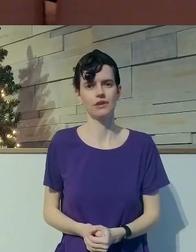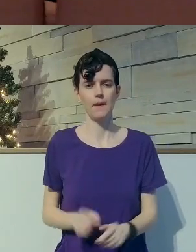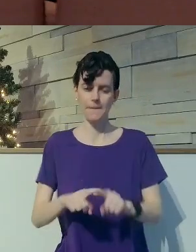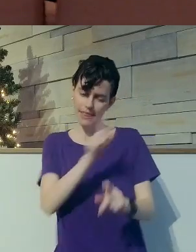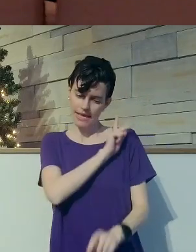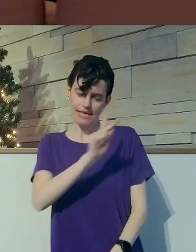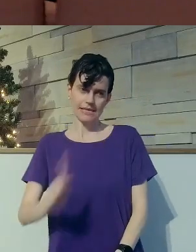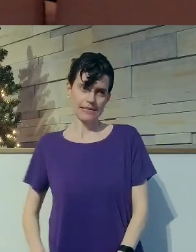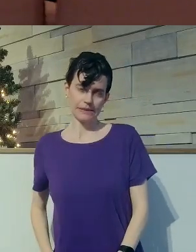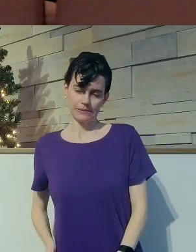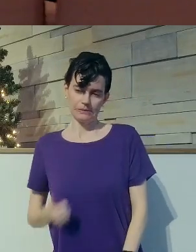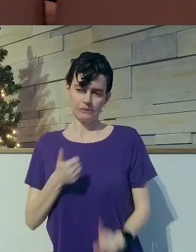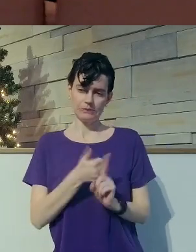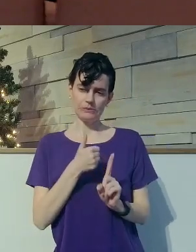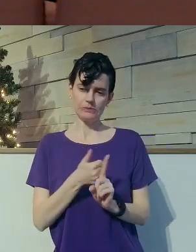But the king,